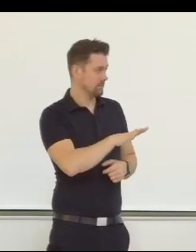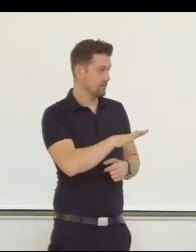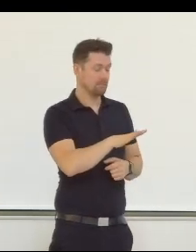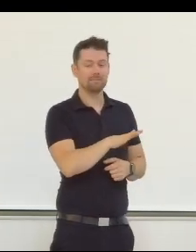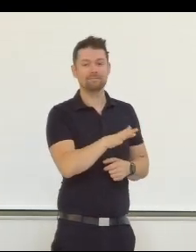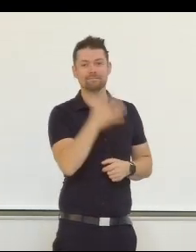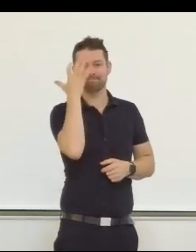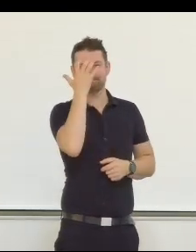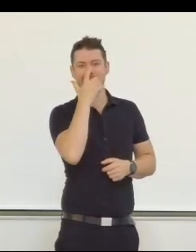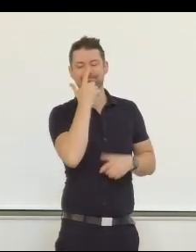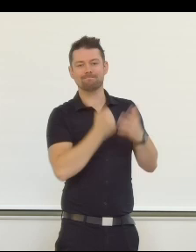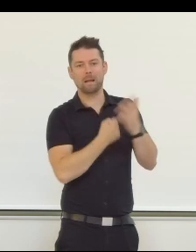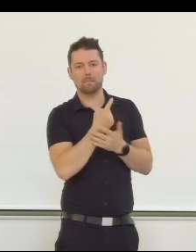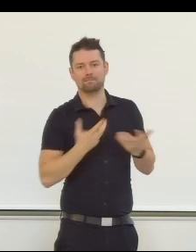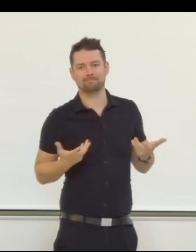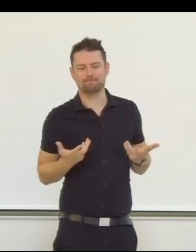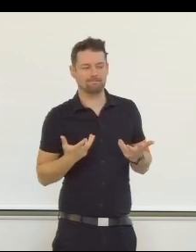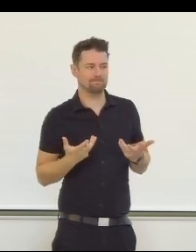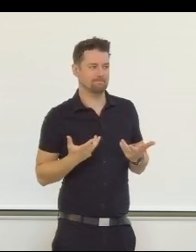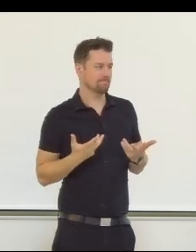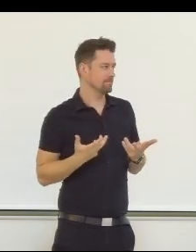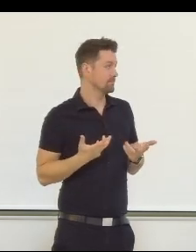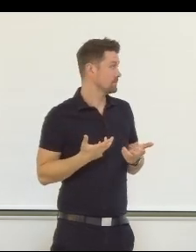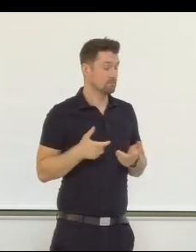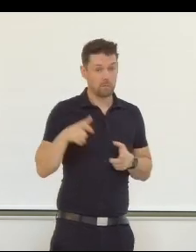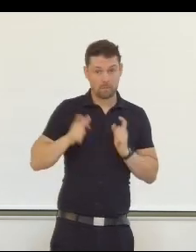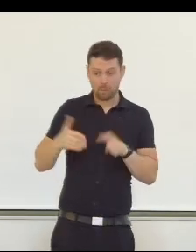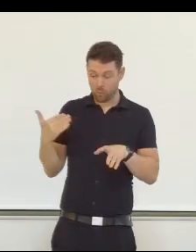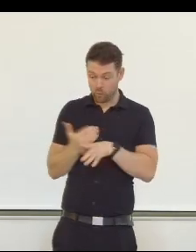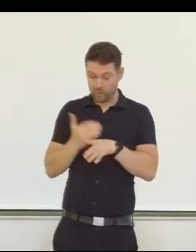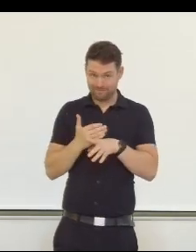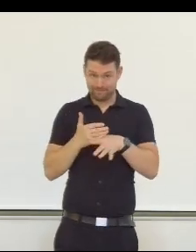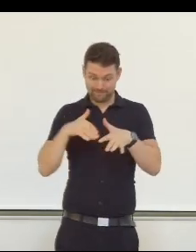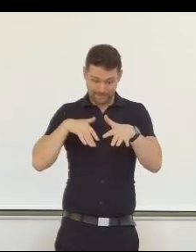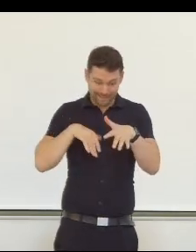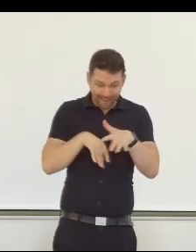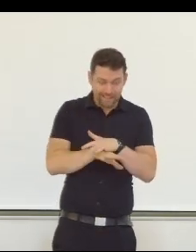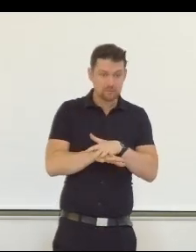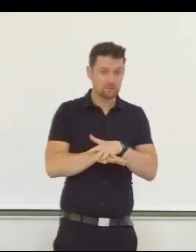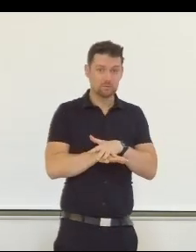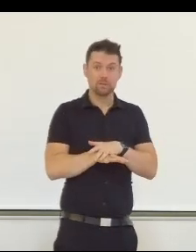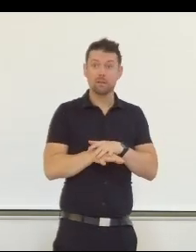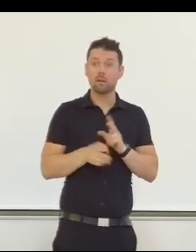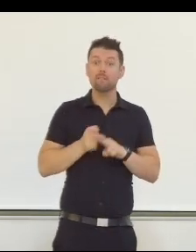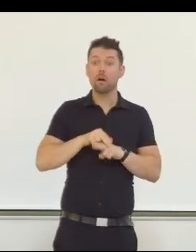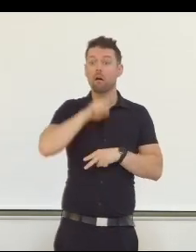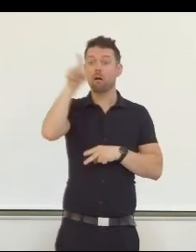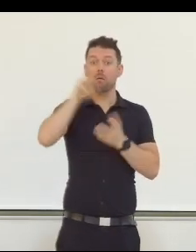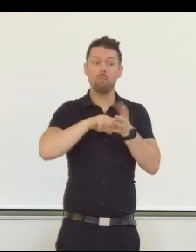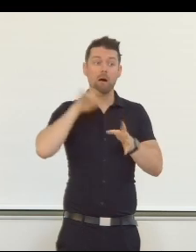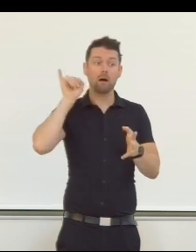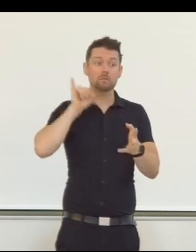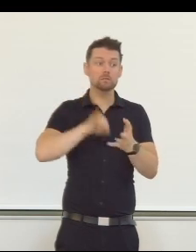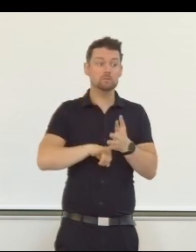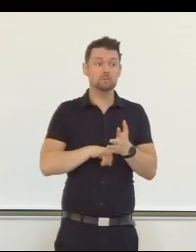happen. And people working in this facility on Mars will not